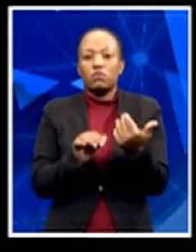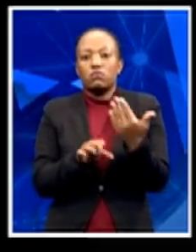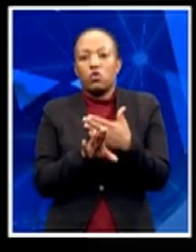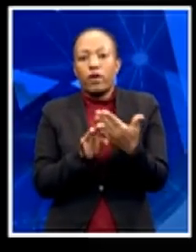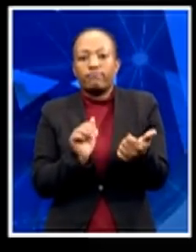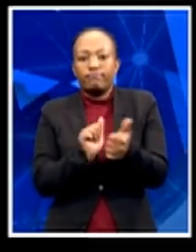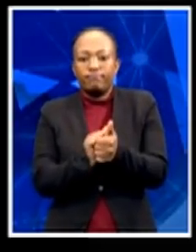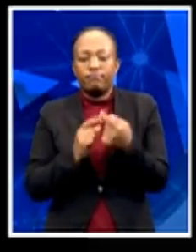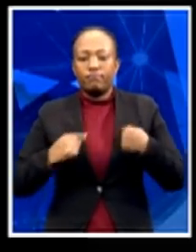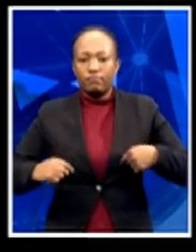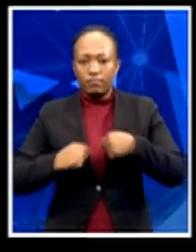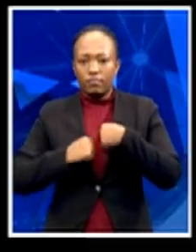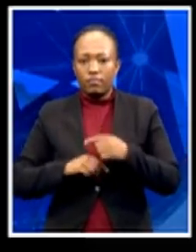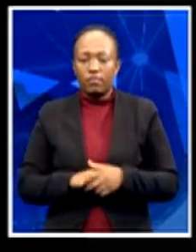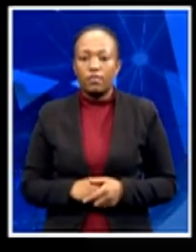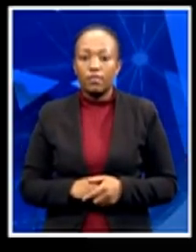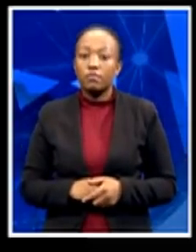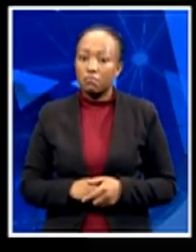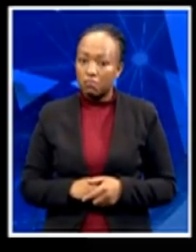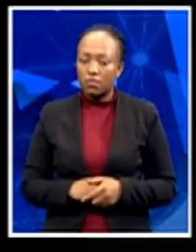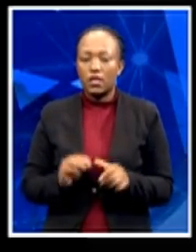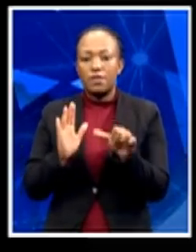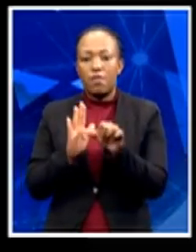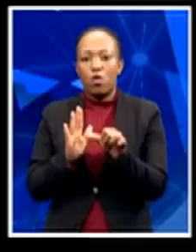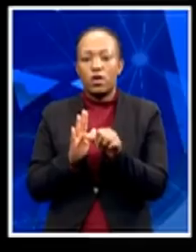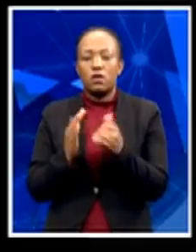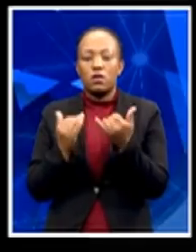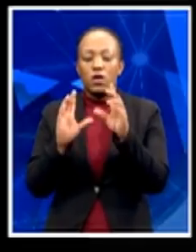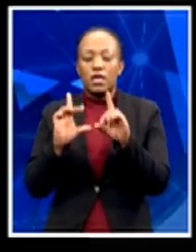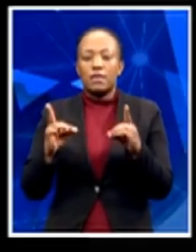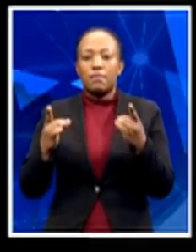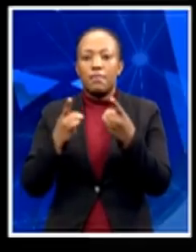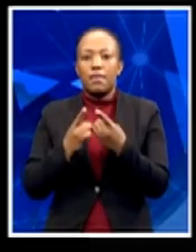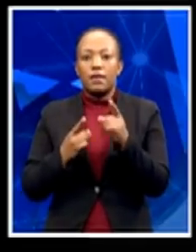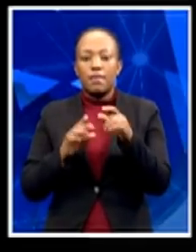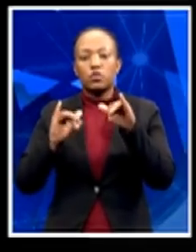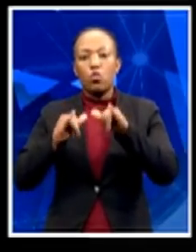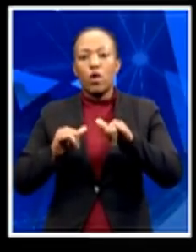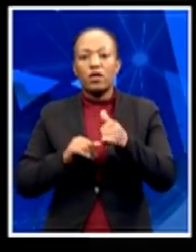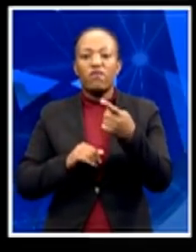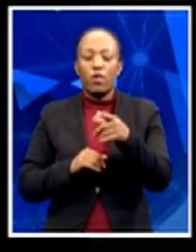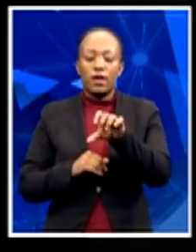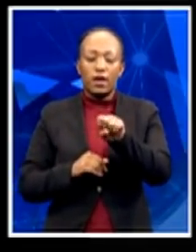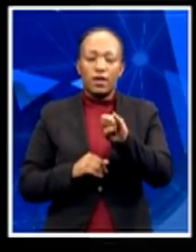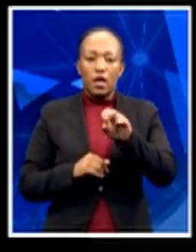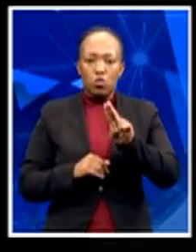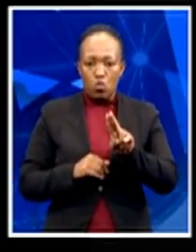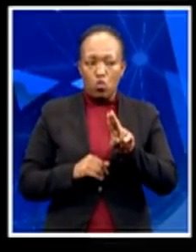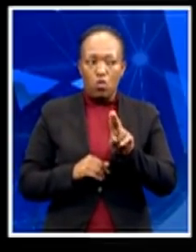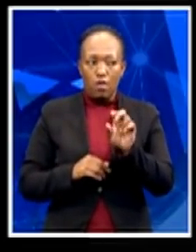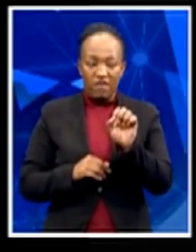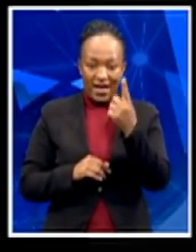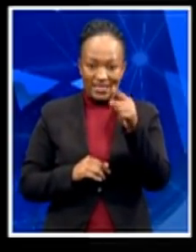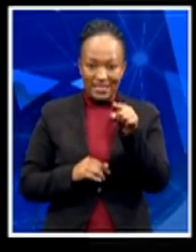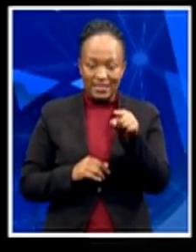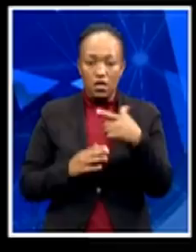essential to highlight that the department needs to wait for the report of the SIU in order to supplement the processes that are already underway, as